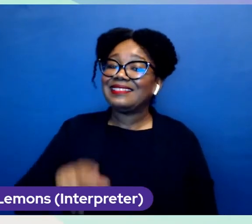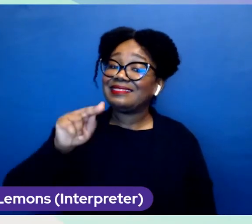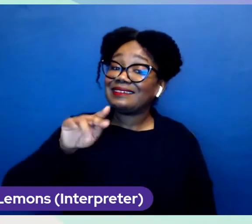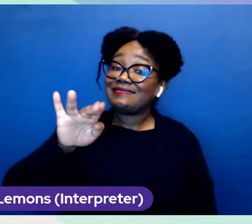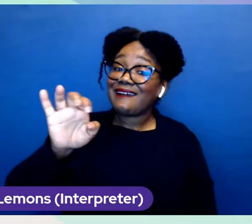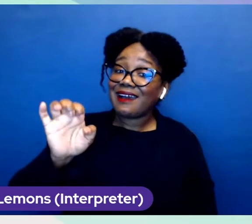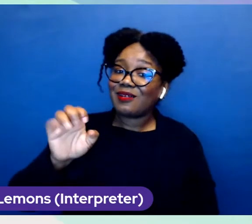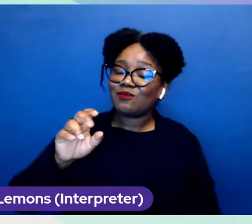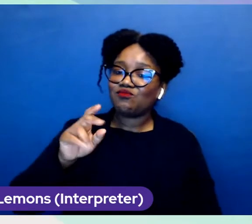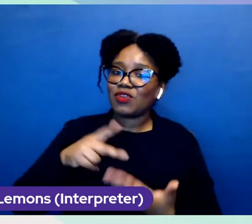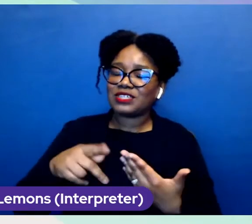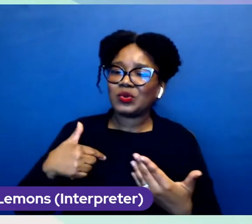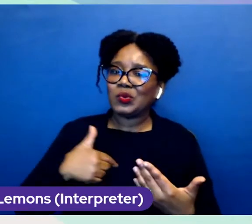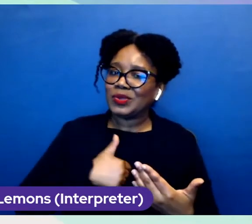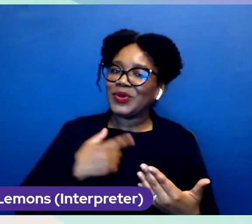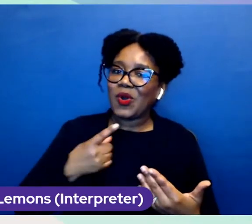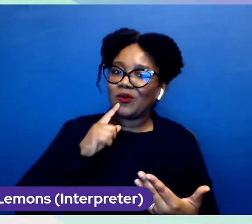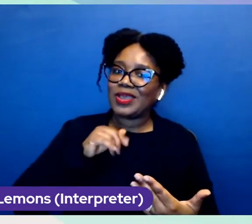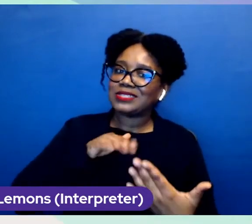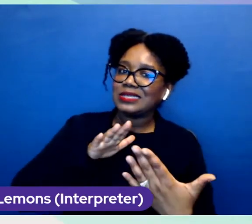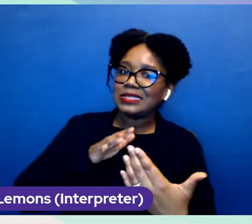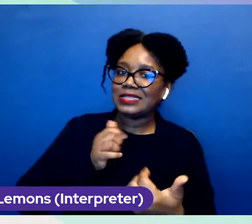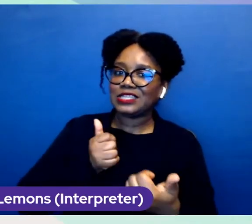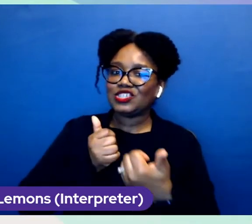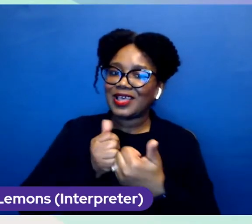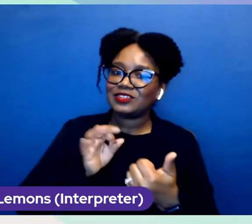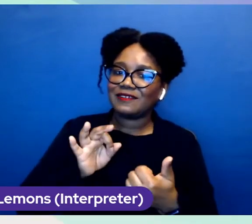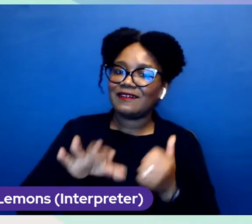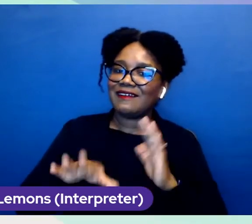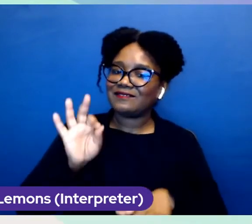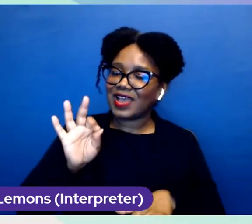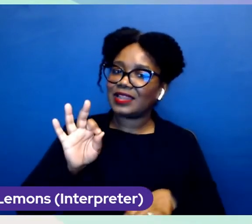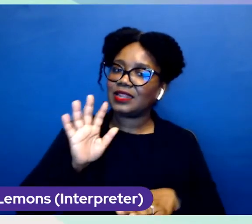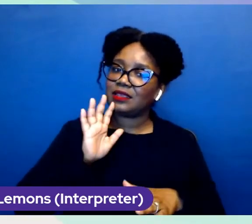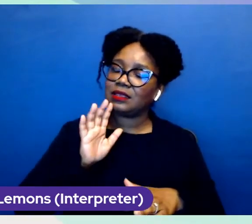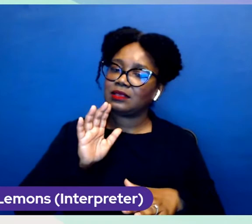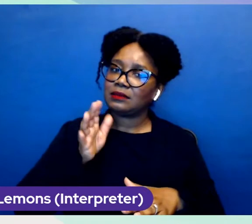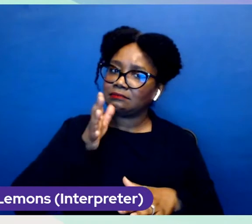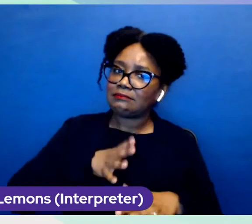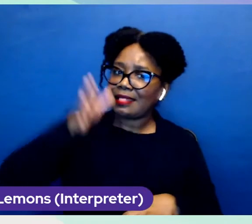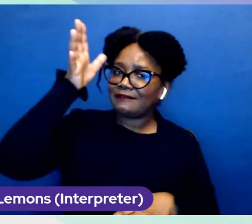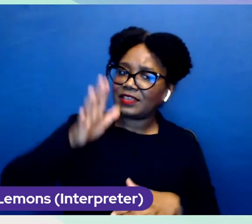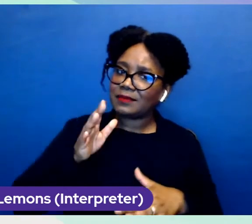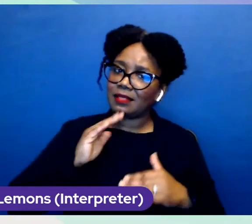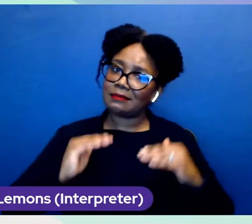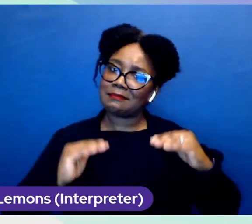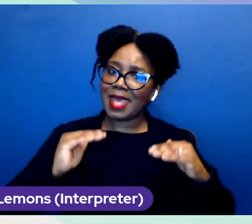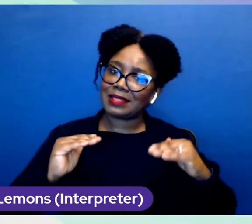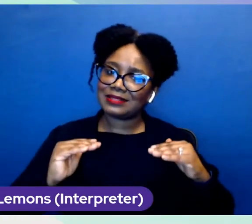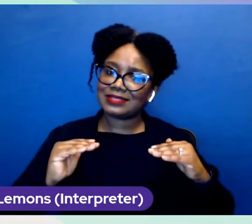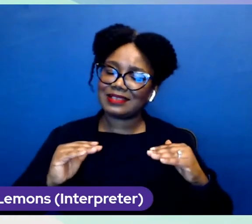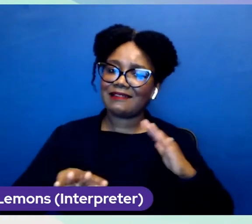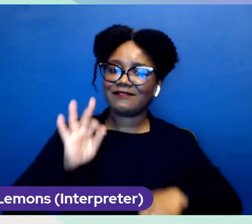equal gender representation, and finding traditional musicians from these countries that are both male and female is always kind of a challenge.